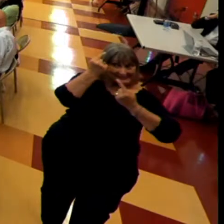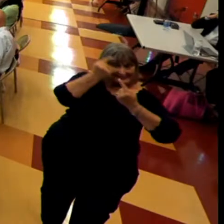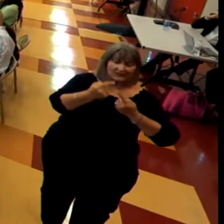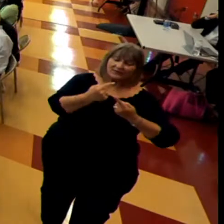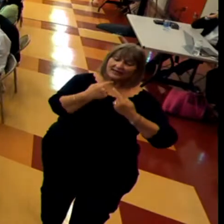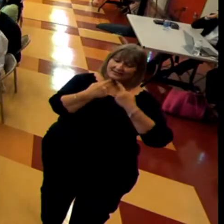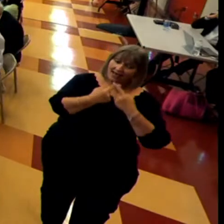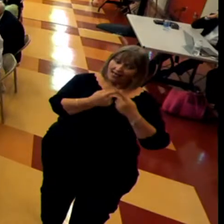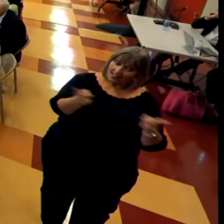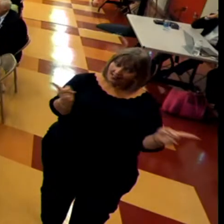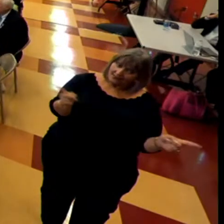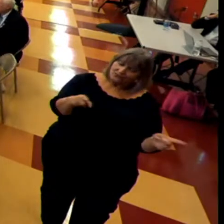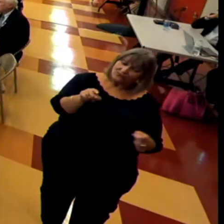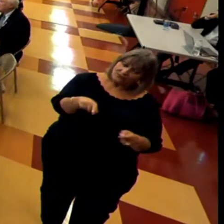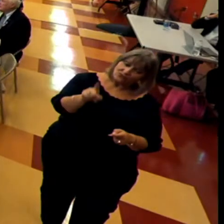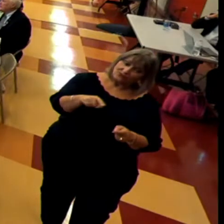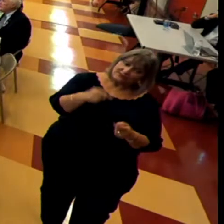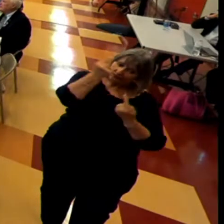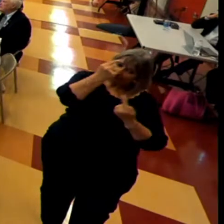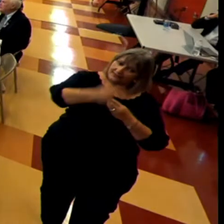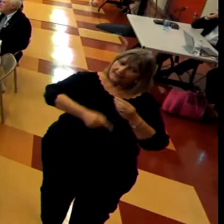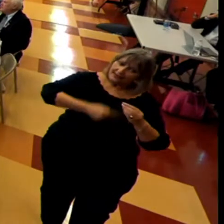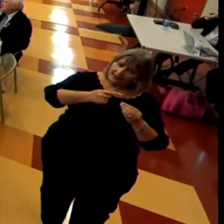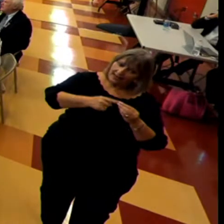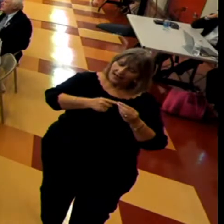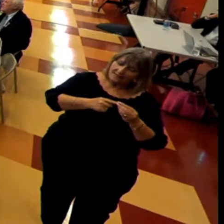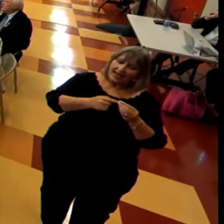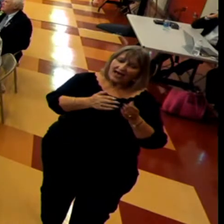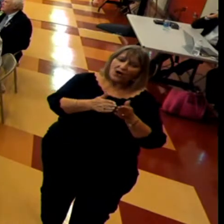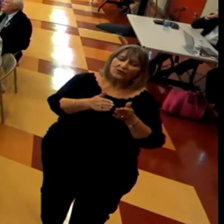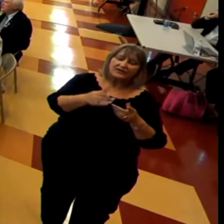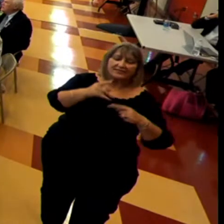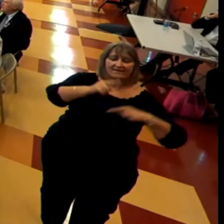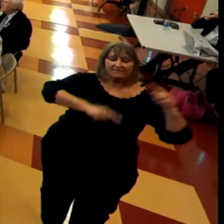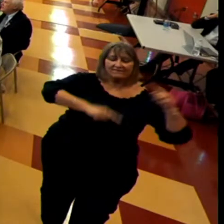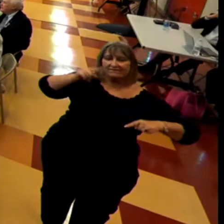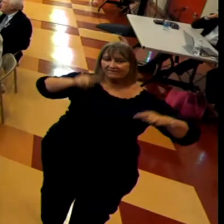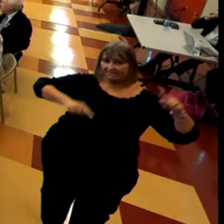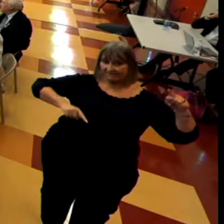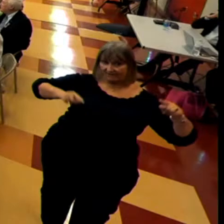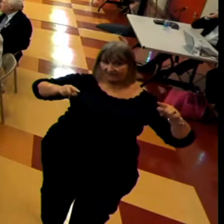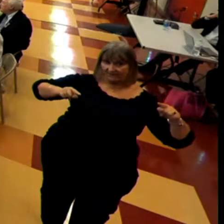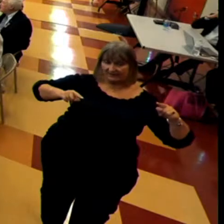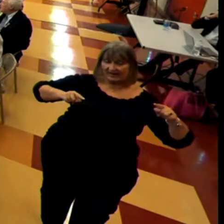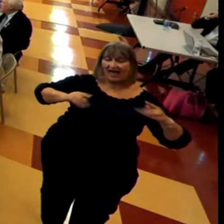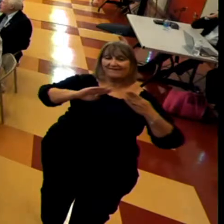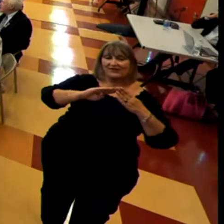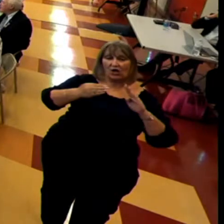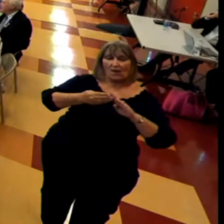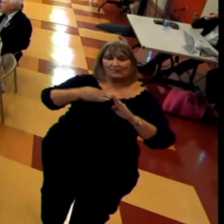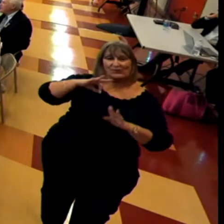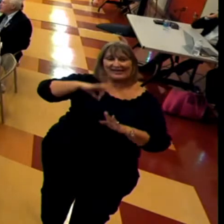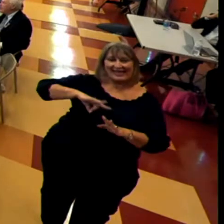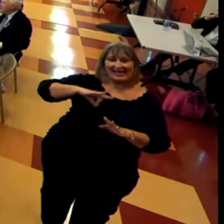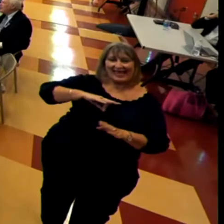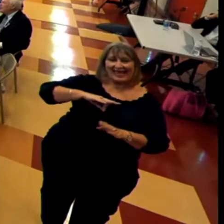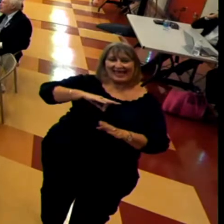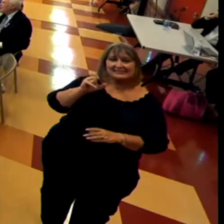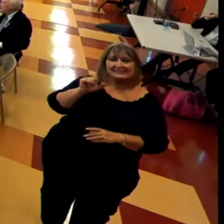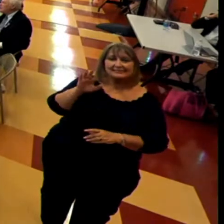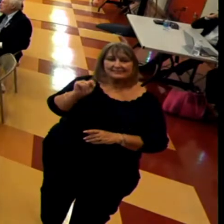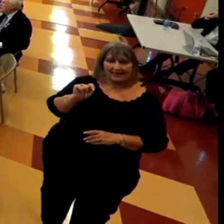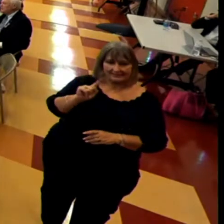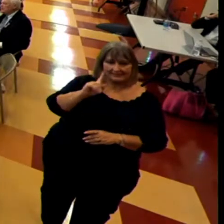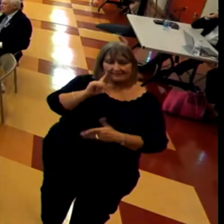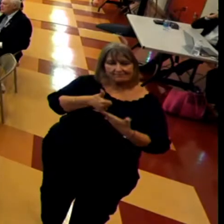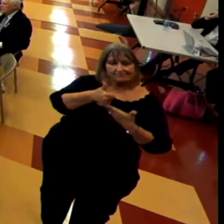force that plan should take into consideration the wide array of community assets that enrich their district, neighborhoods,